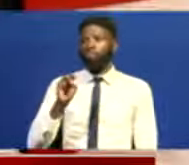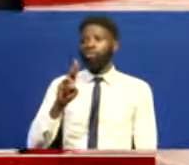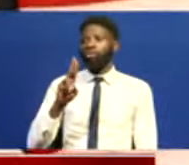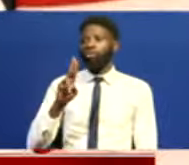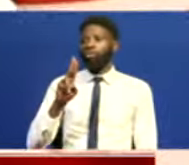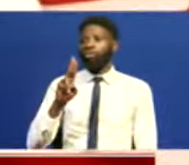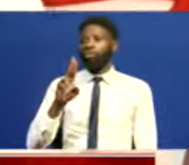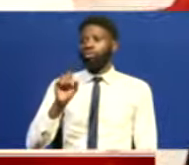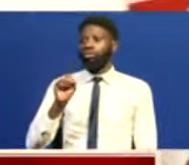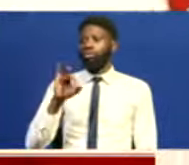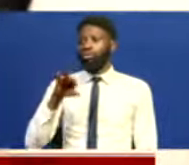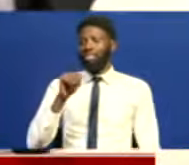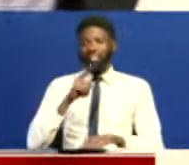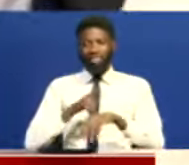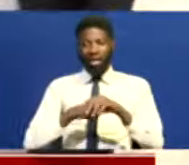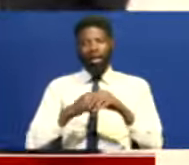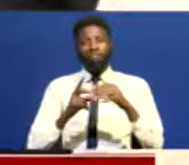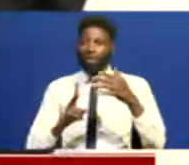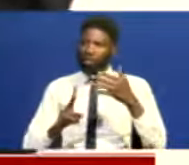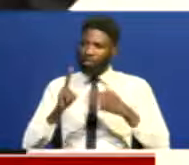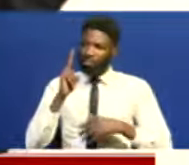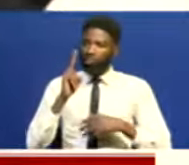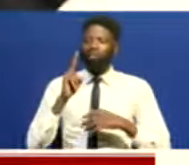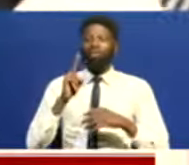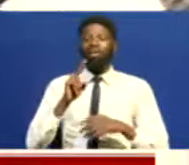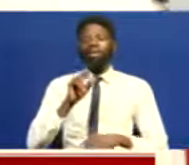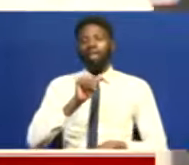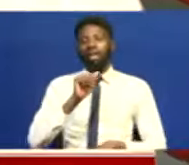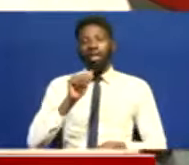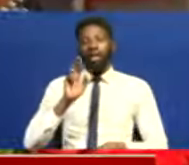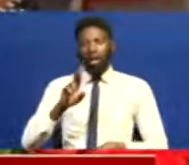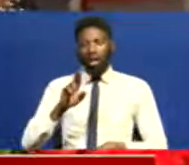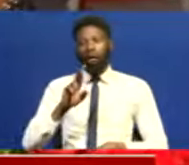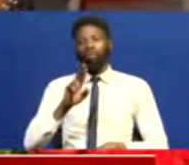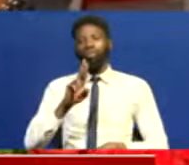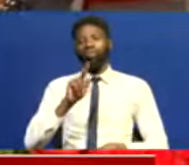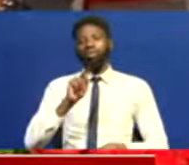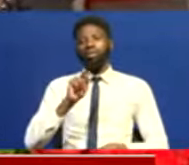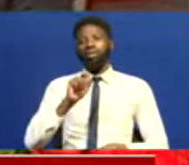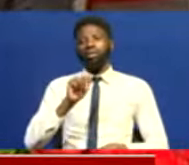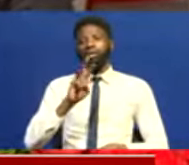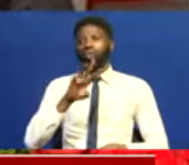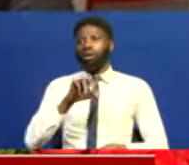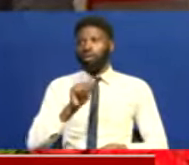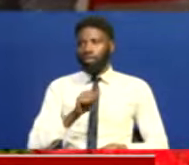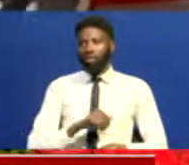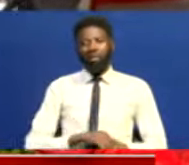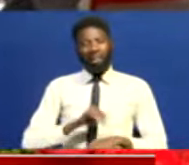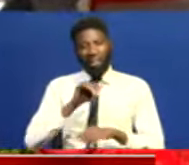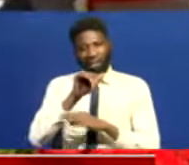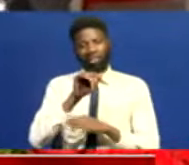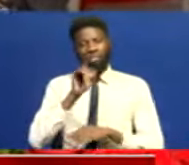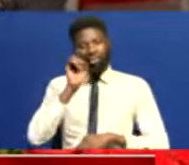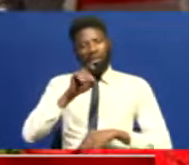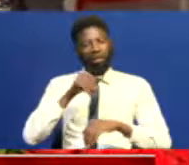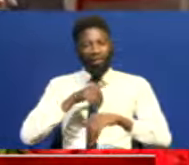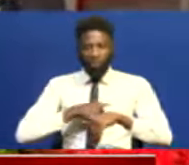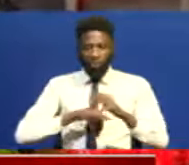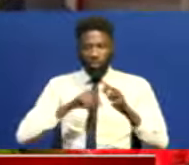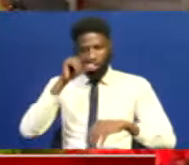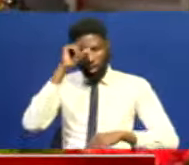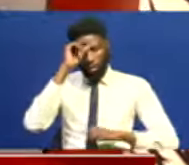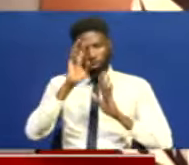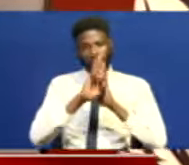AAR Healthcare Utawala Branch. He called upon private health facilities to follow all government-led procedures to avoid colliding